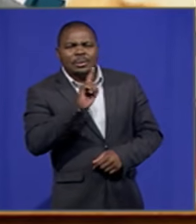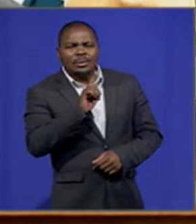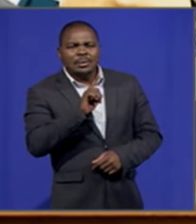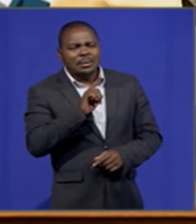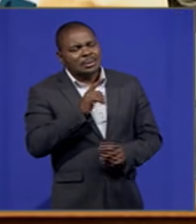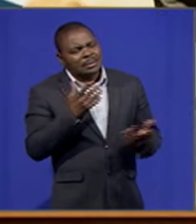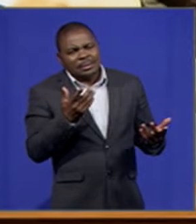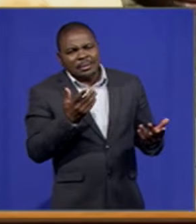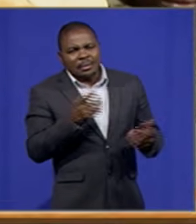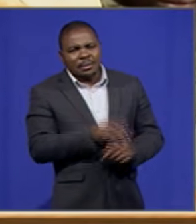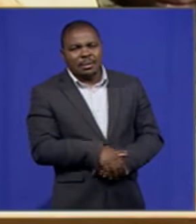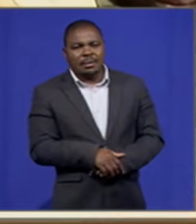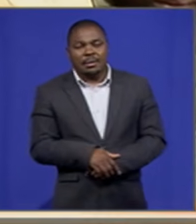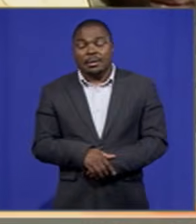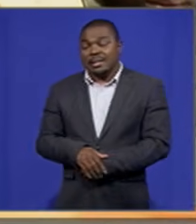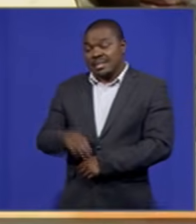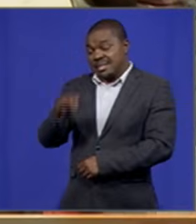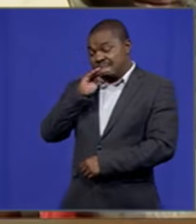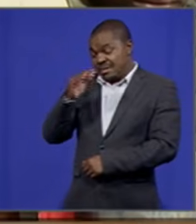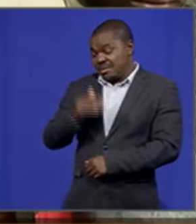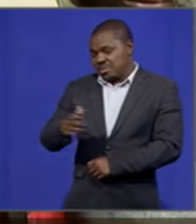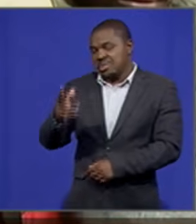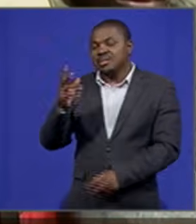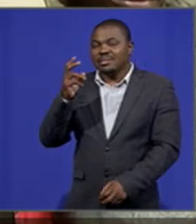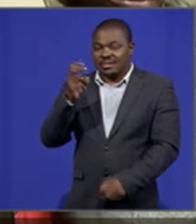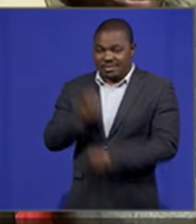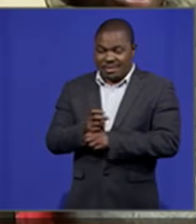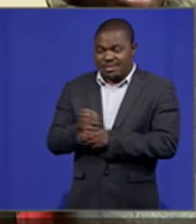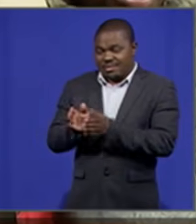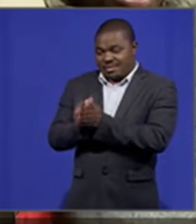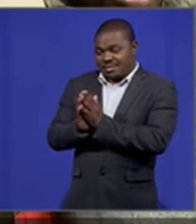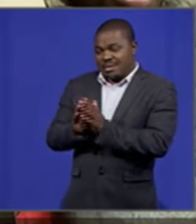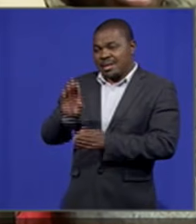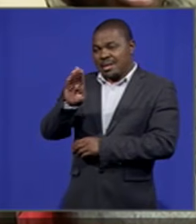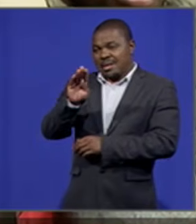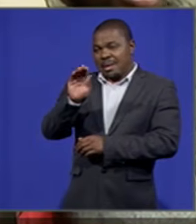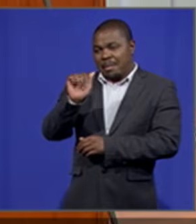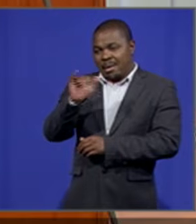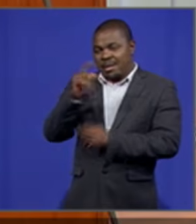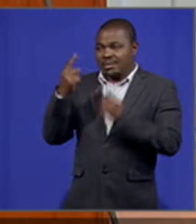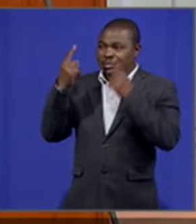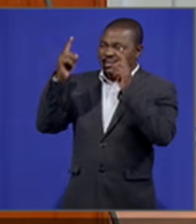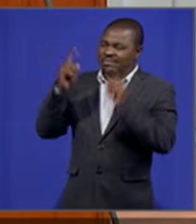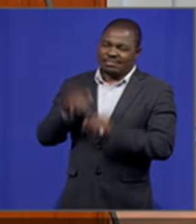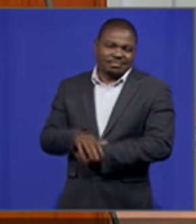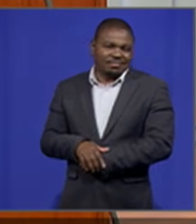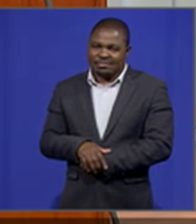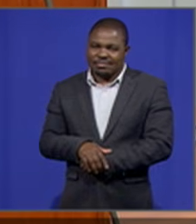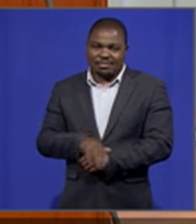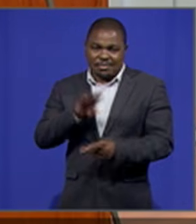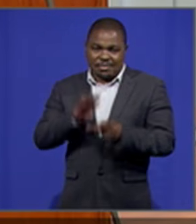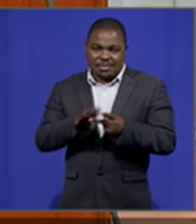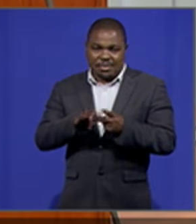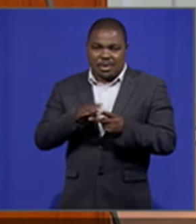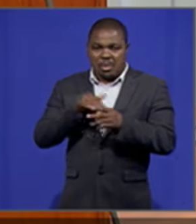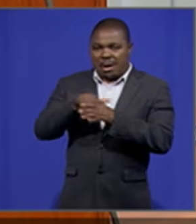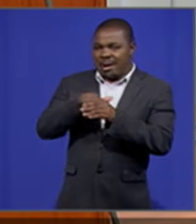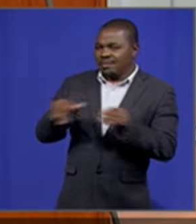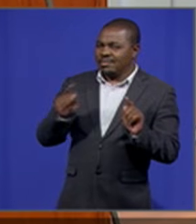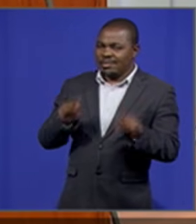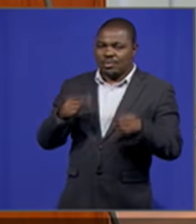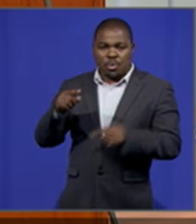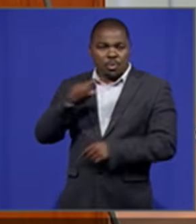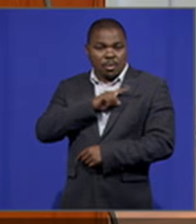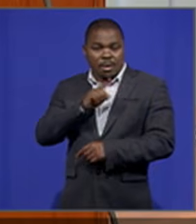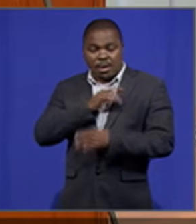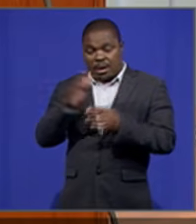galala ye ya mmino. Se se ra gore go tlo ba boima go yena gore a humane beila ka go le lengwe go tlo ba boima go yena gore a lokollwe ka baka la gore melato